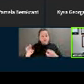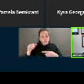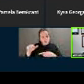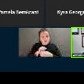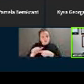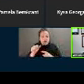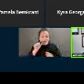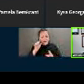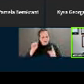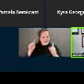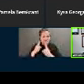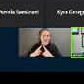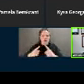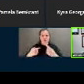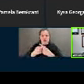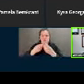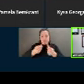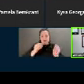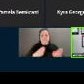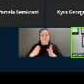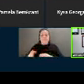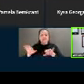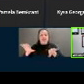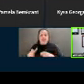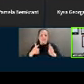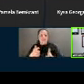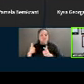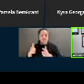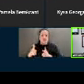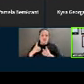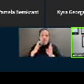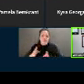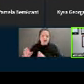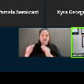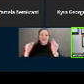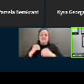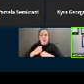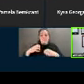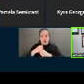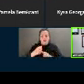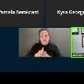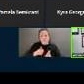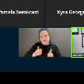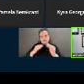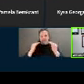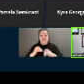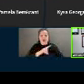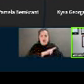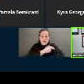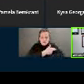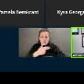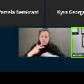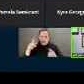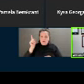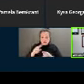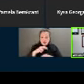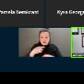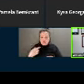conflict prevention, active shooter preparedness, bombing prevention, school safety, hostile vehicle mitigation. We also